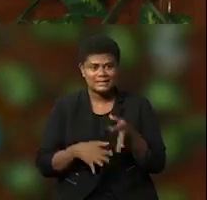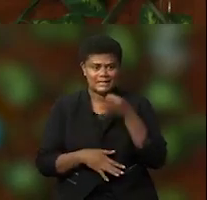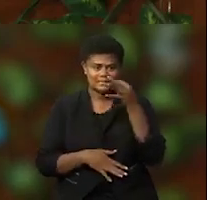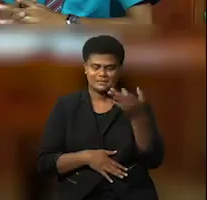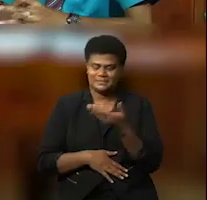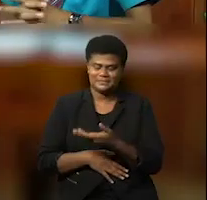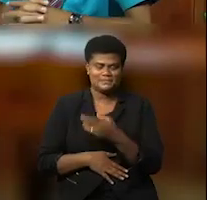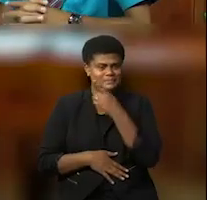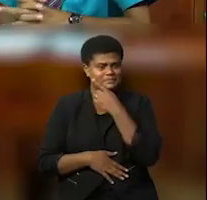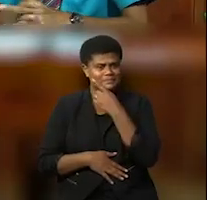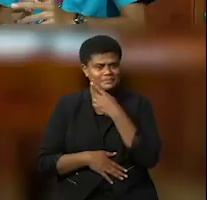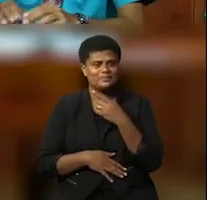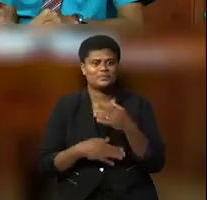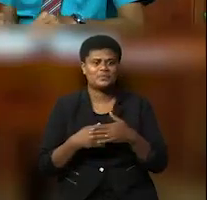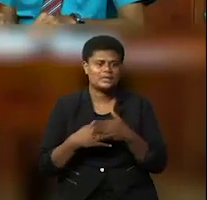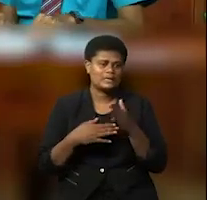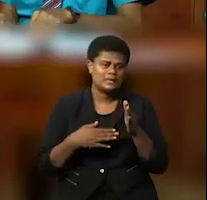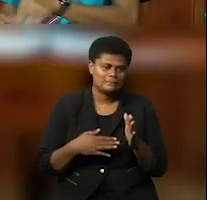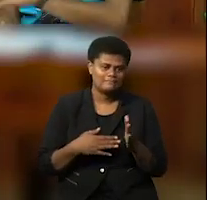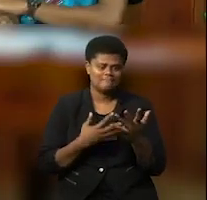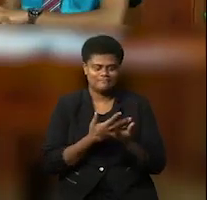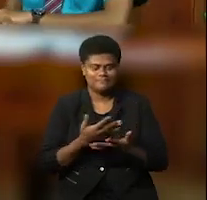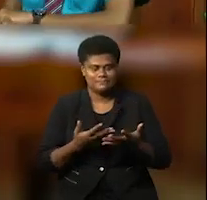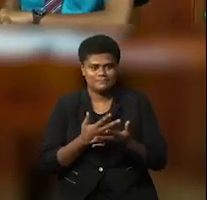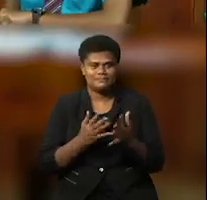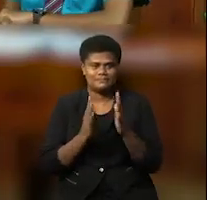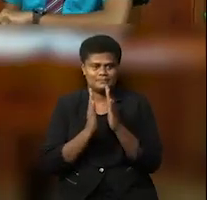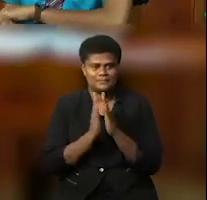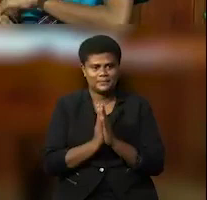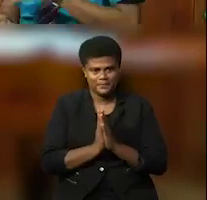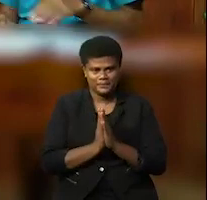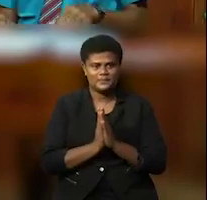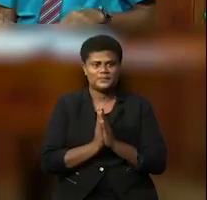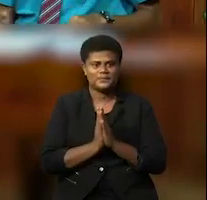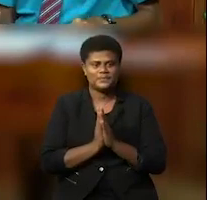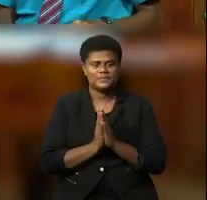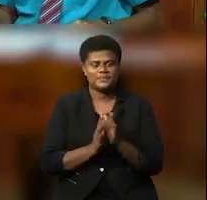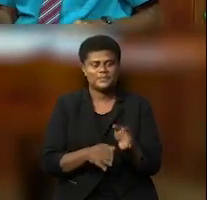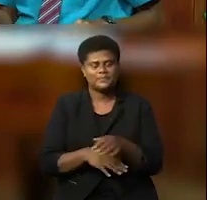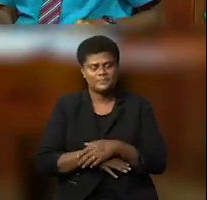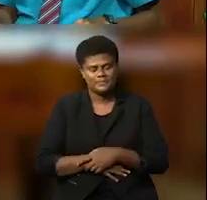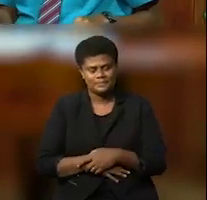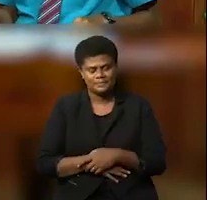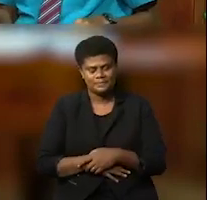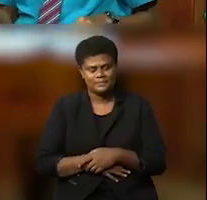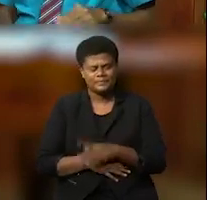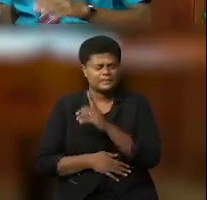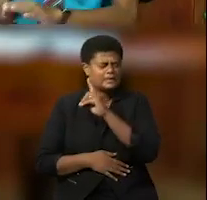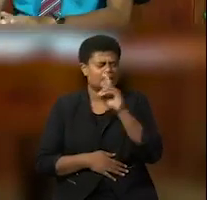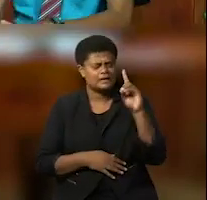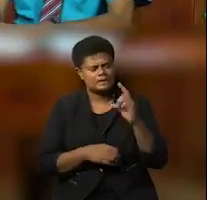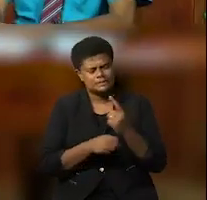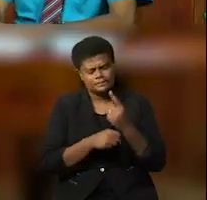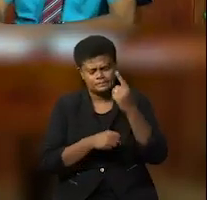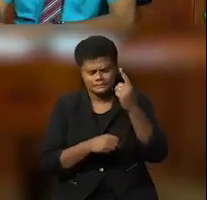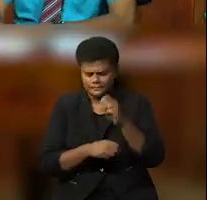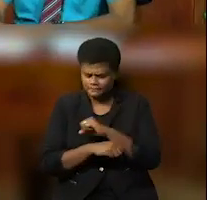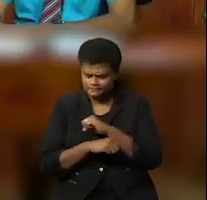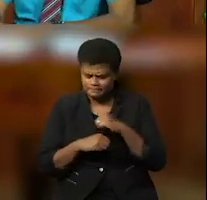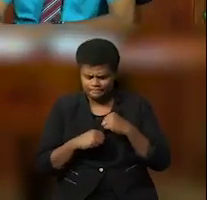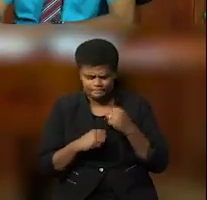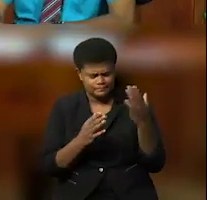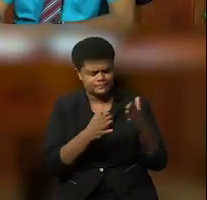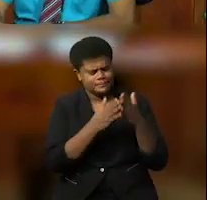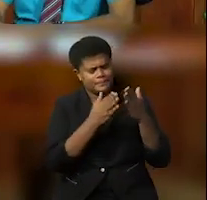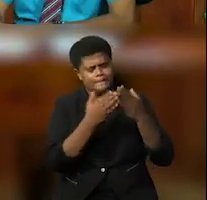point, Maria, if you can just open our discussion with a word of prayer. Take a let us pray. Dear God,